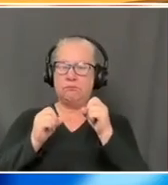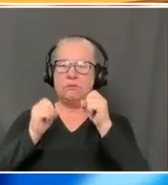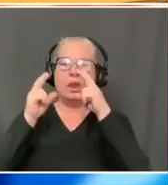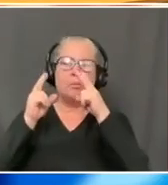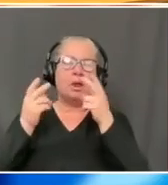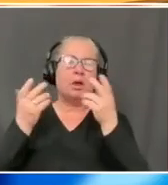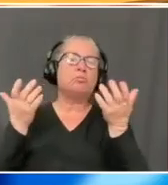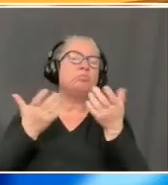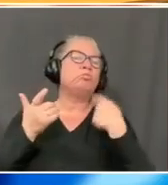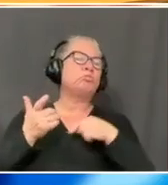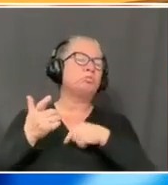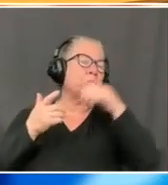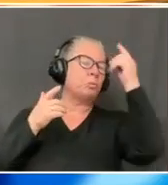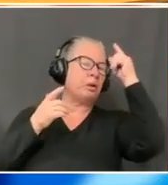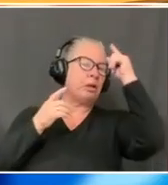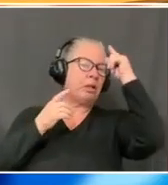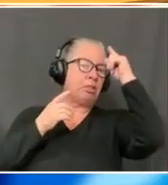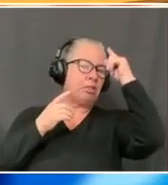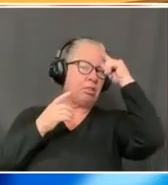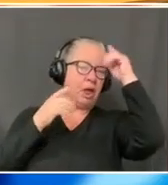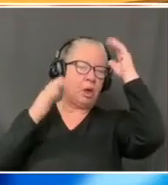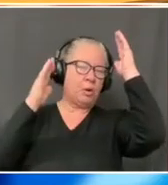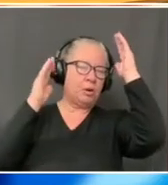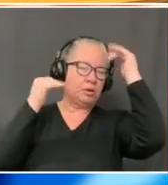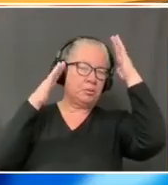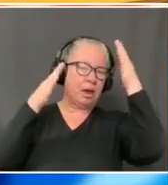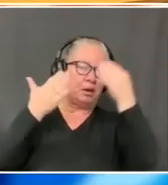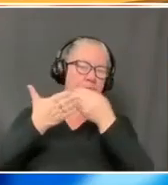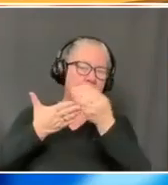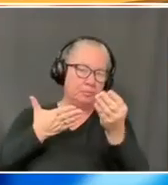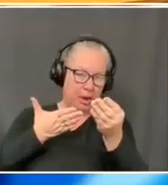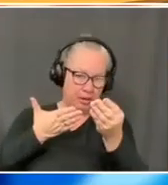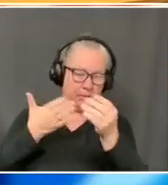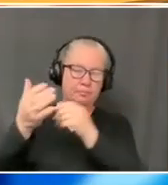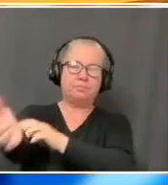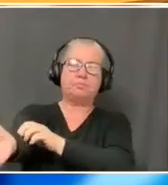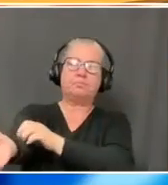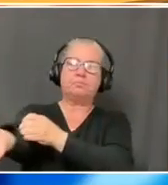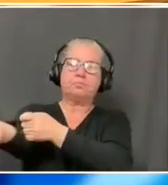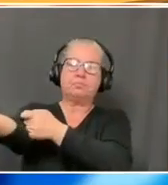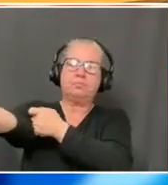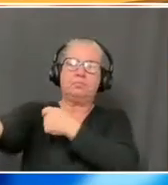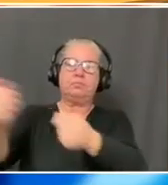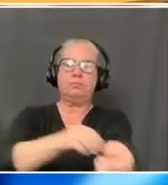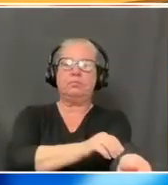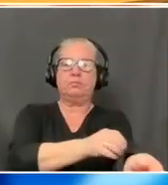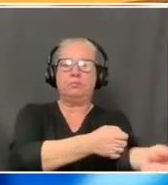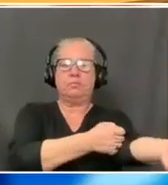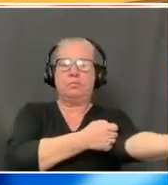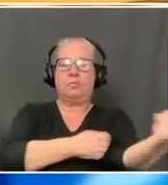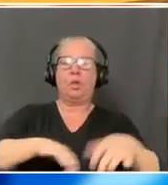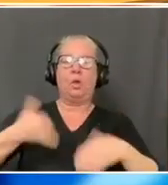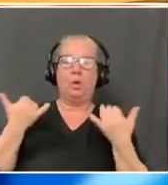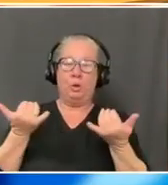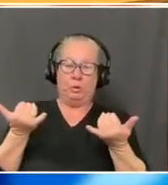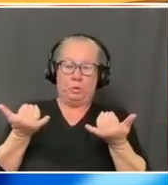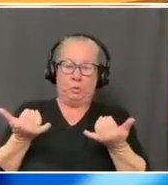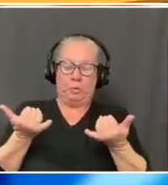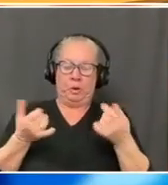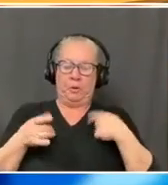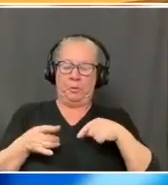category for the current school year. All right. And so this is really meant to be just a backwards looking so that we don't kind of mix